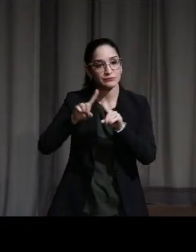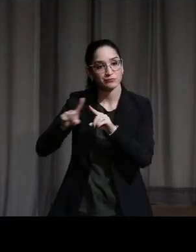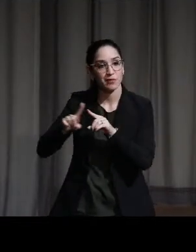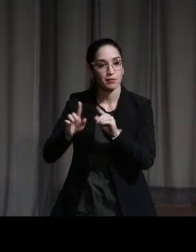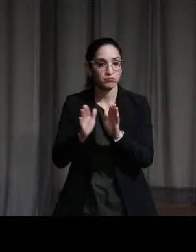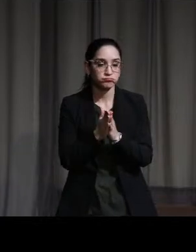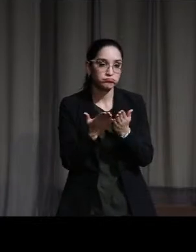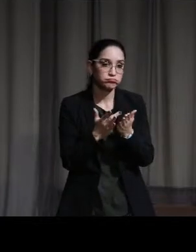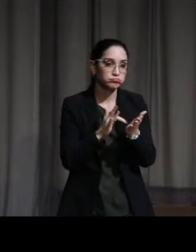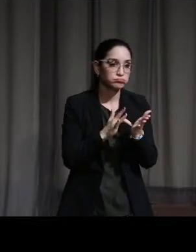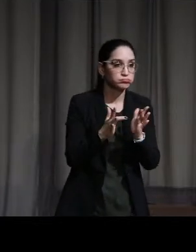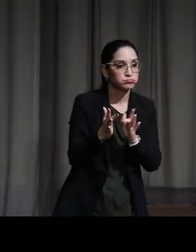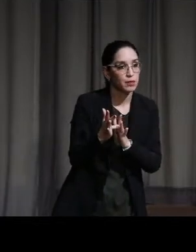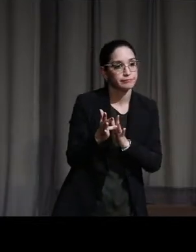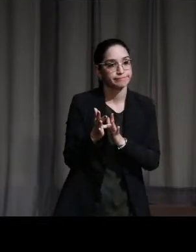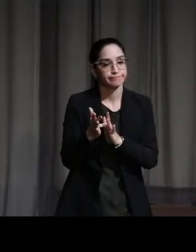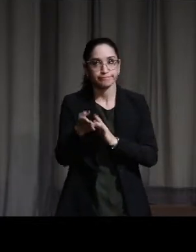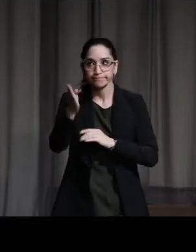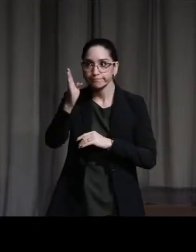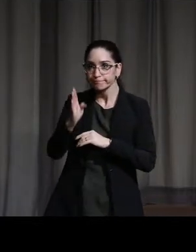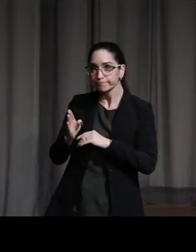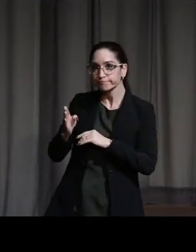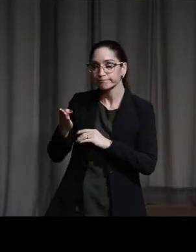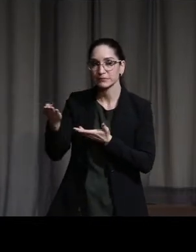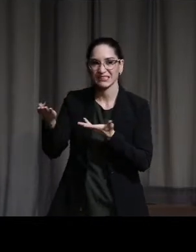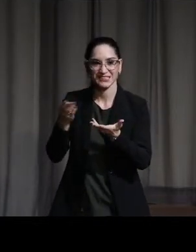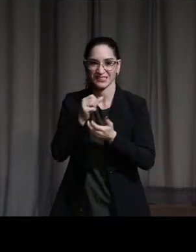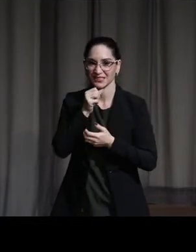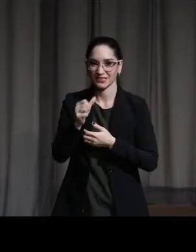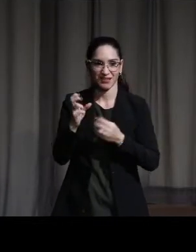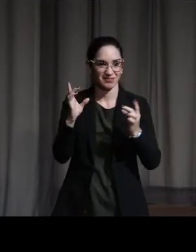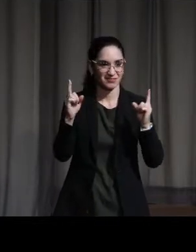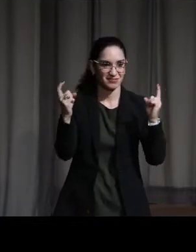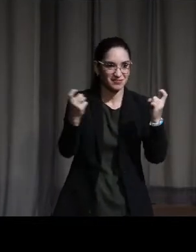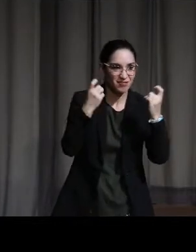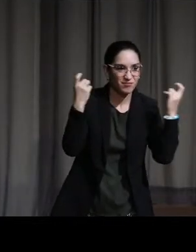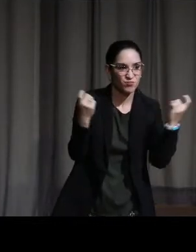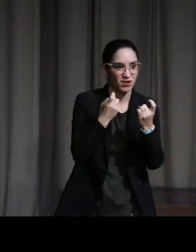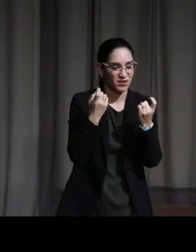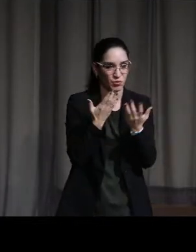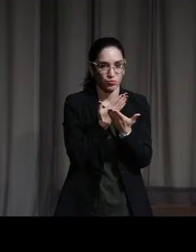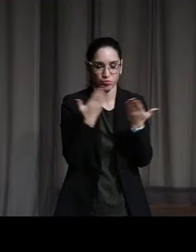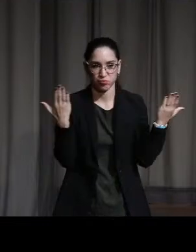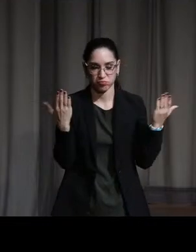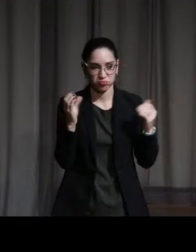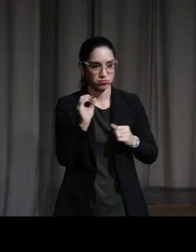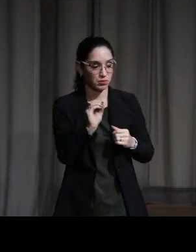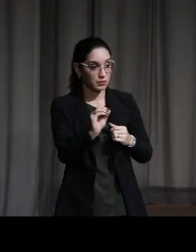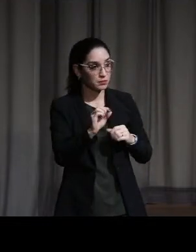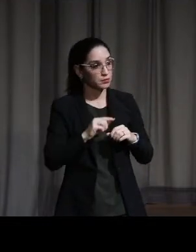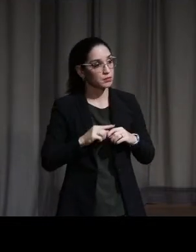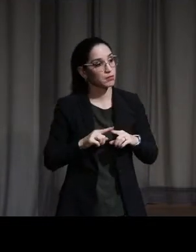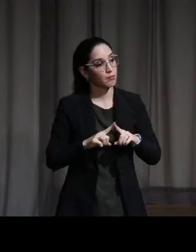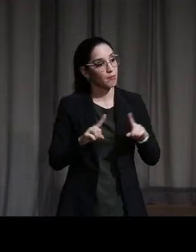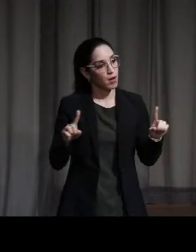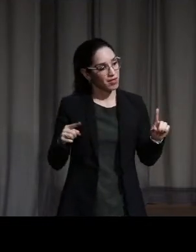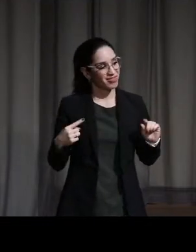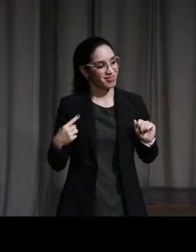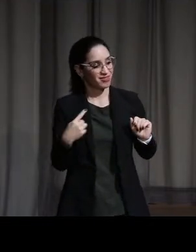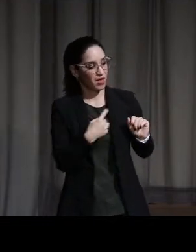tone of it is dark. This is not euphoric. This is not celebrating anything per se, and so that I think is significant in and of itself.